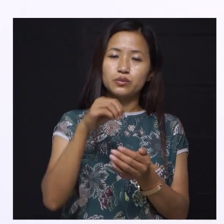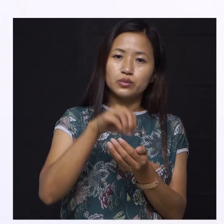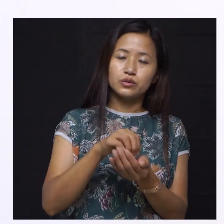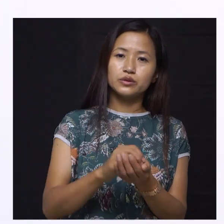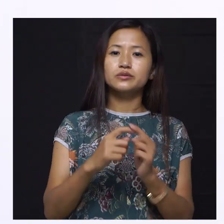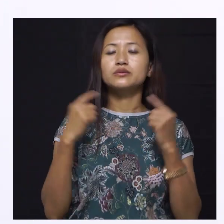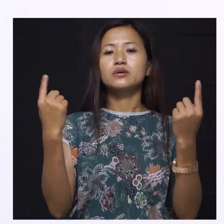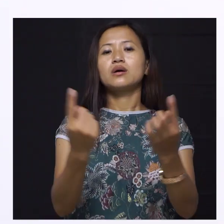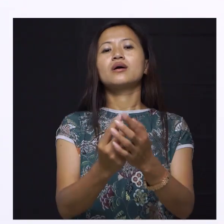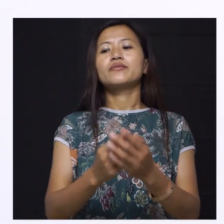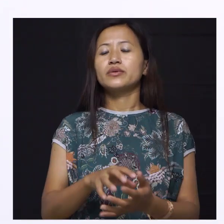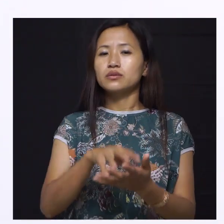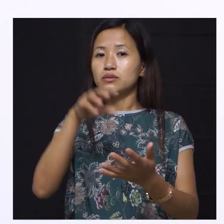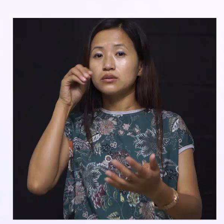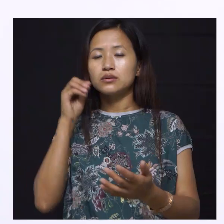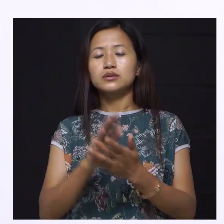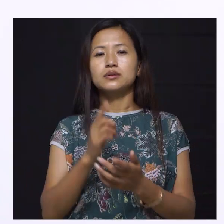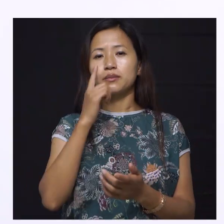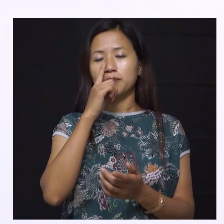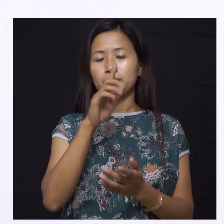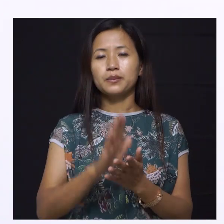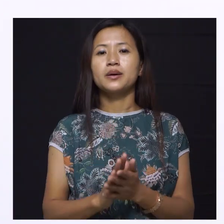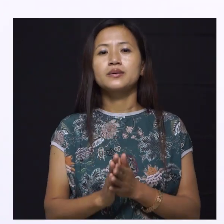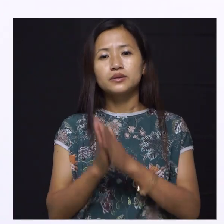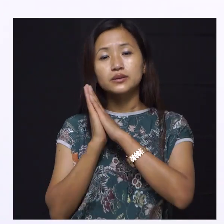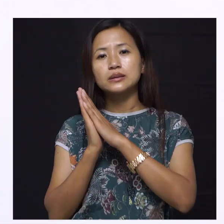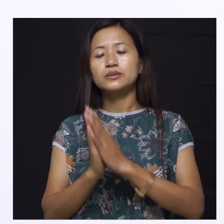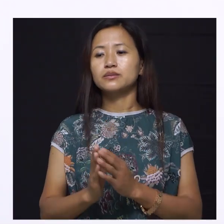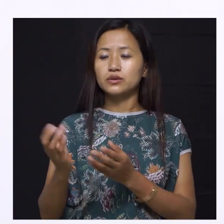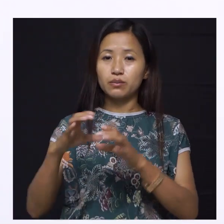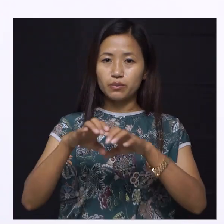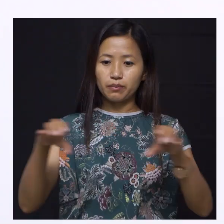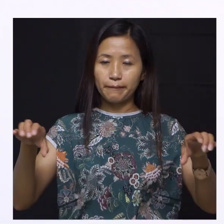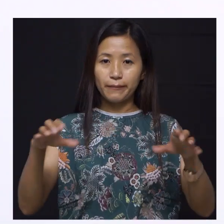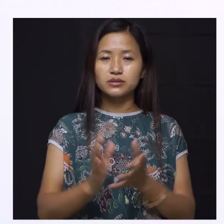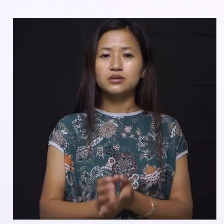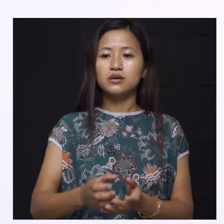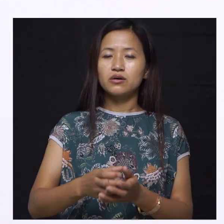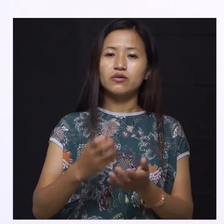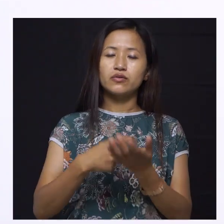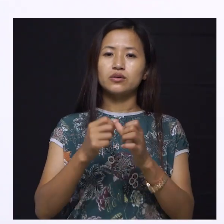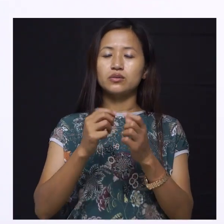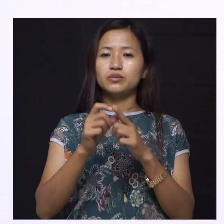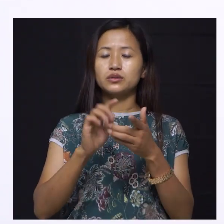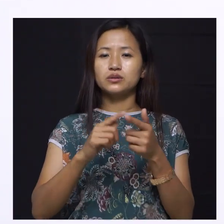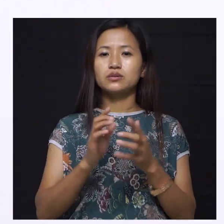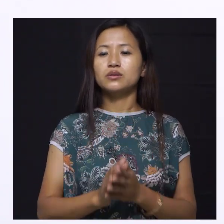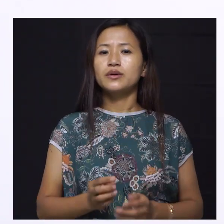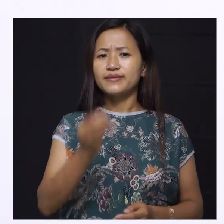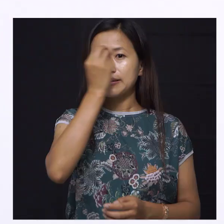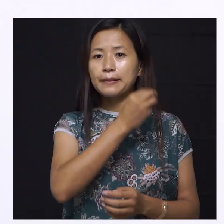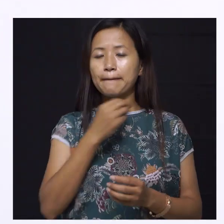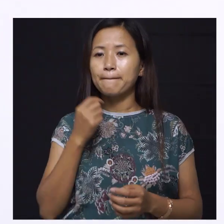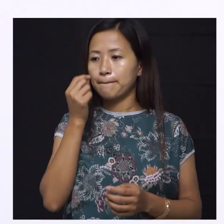learned that the mother was sleeping, Nora brought a bundle of clothes and said that the young priest had given her, okay? And the young priest said that it was